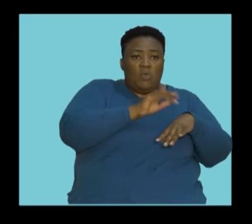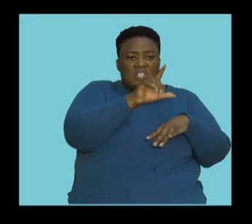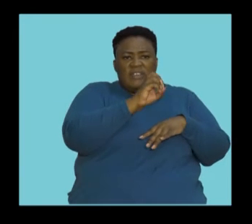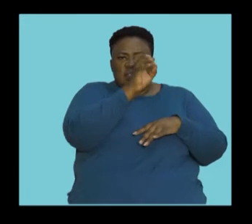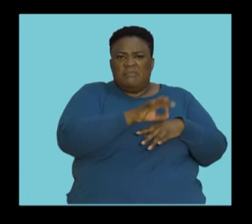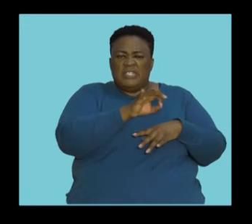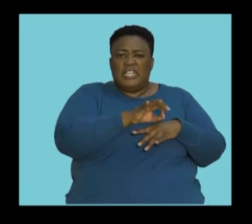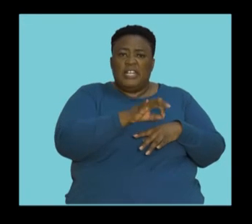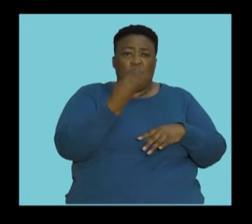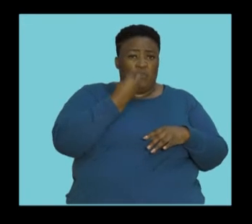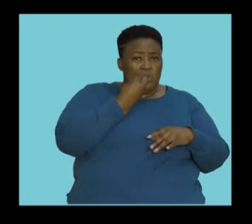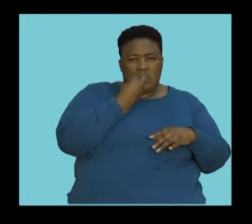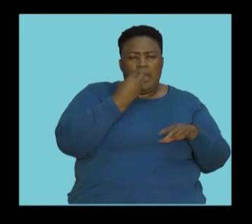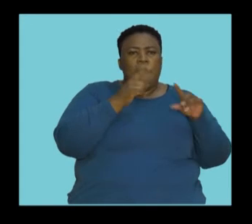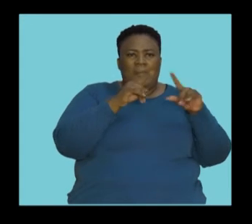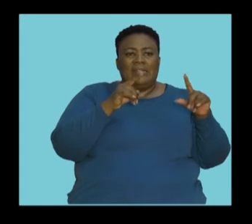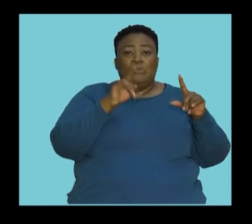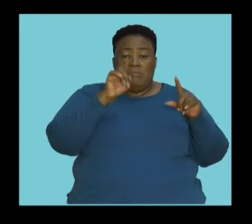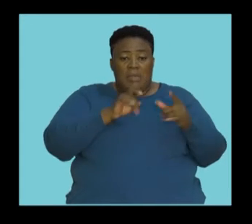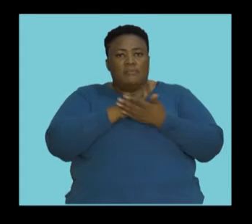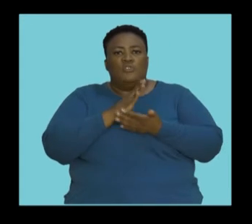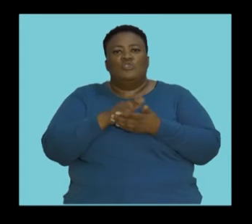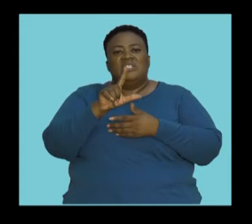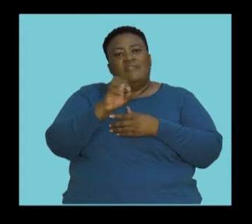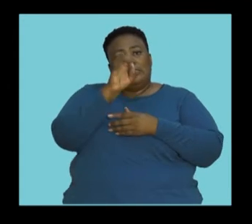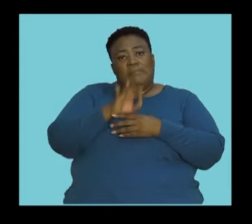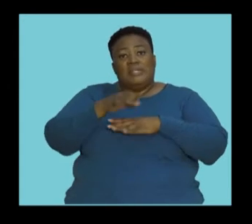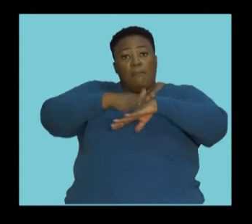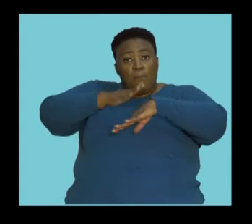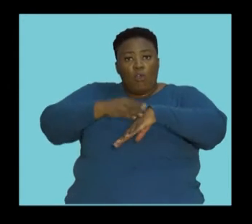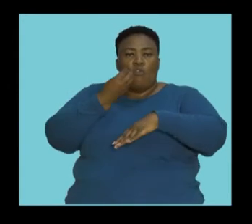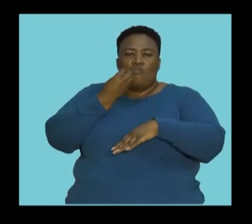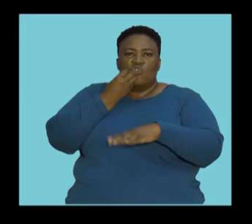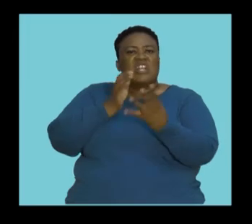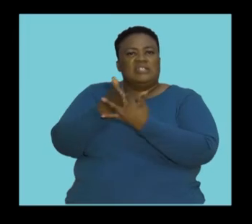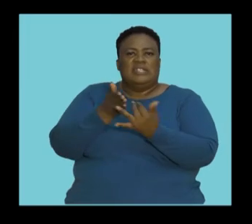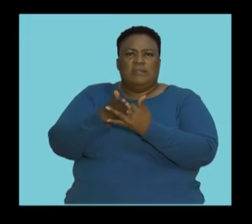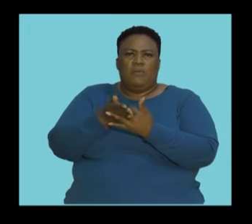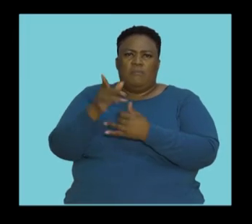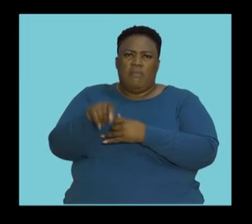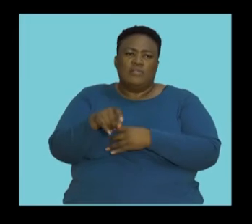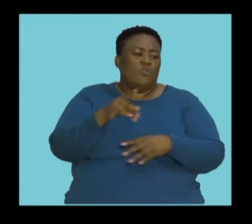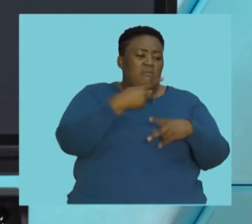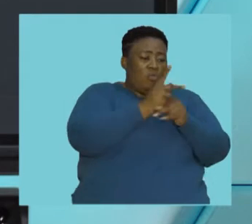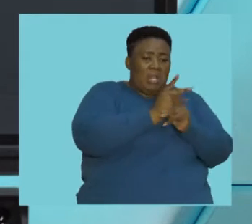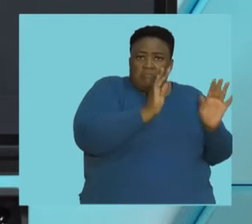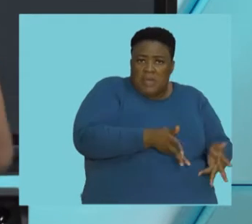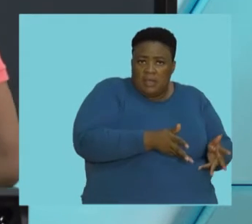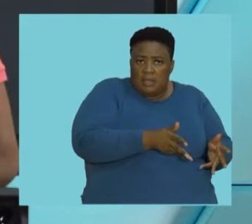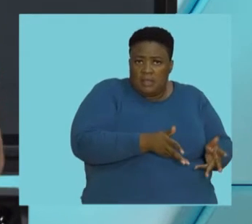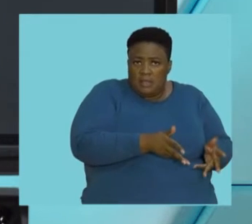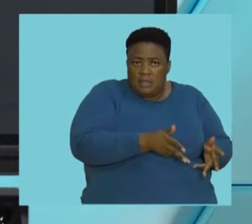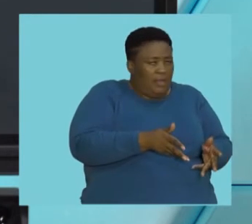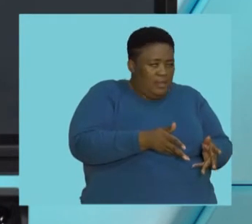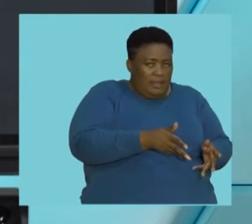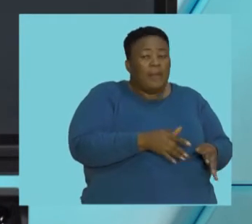but also to make 70% more food accessible. And that's the key component to the production of food. It's not about